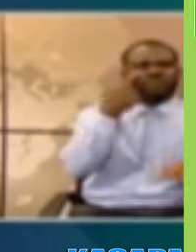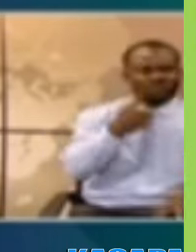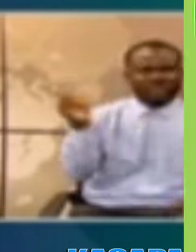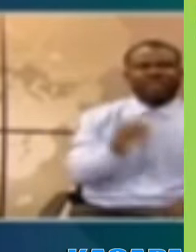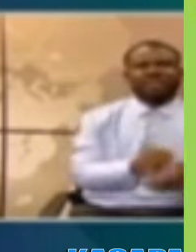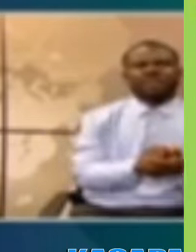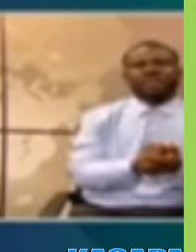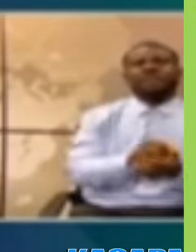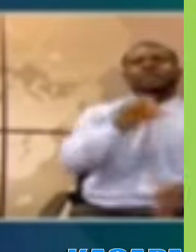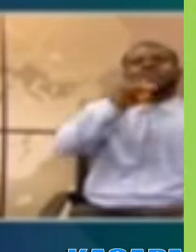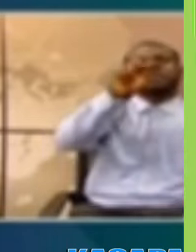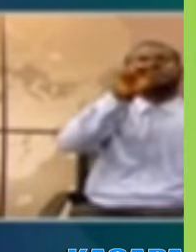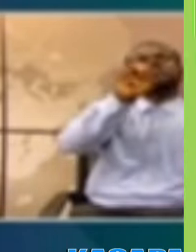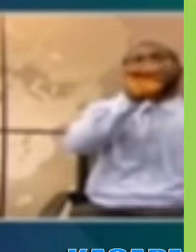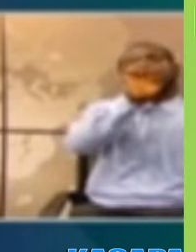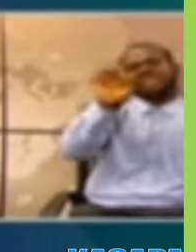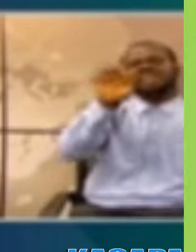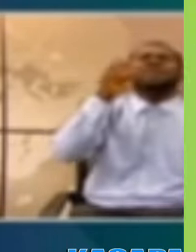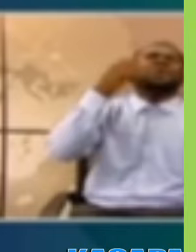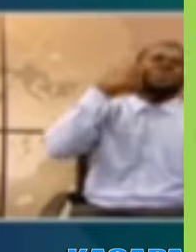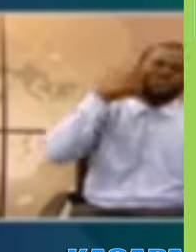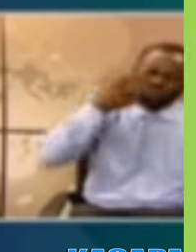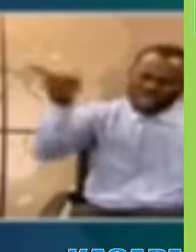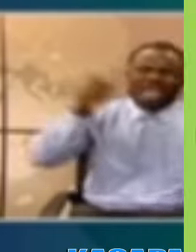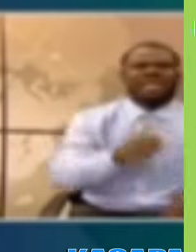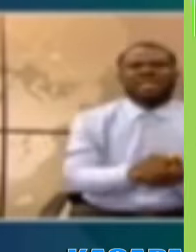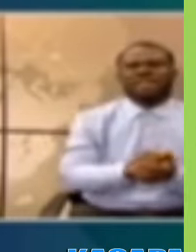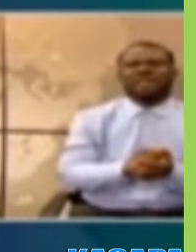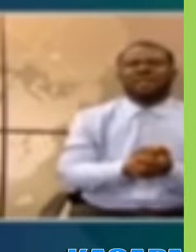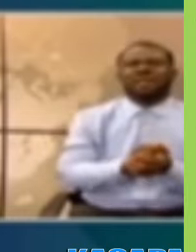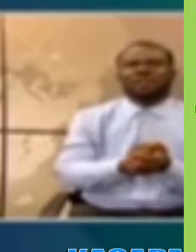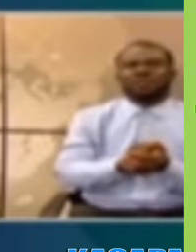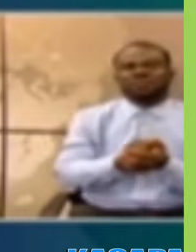northeast. Go there. What is happening there? White elephants.